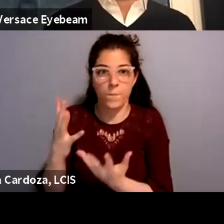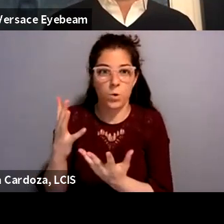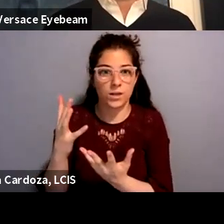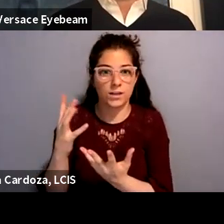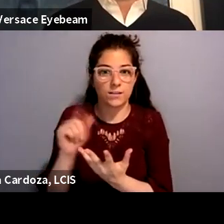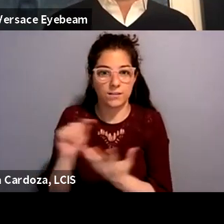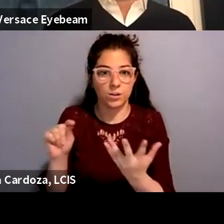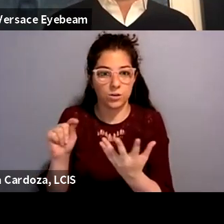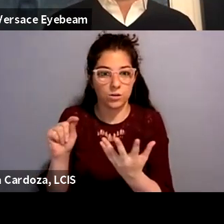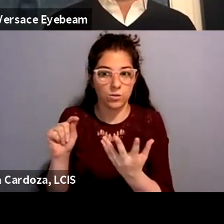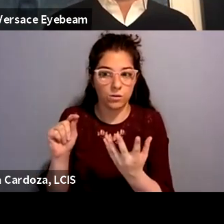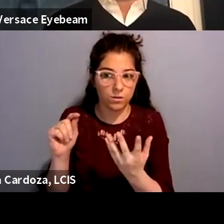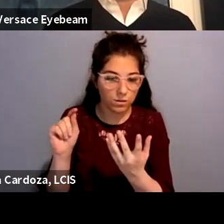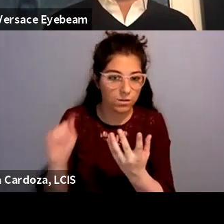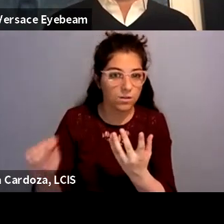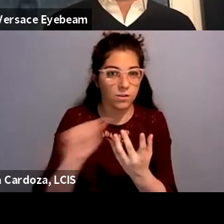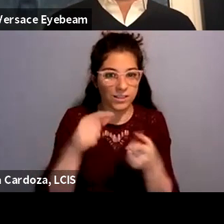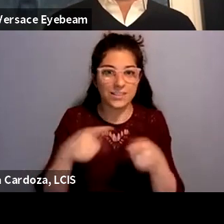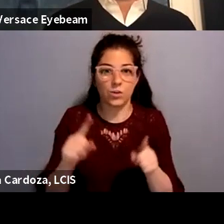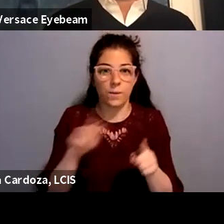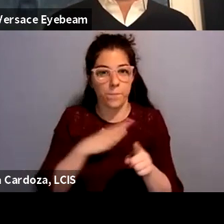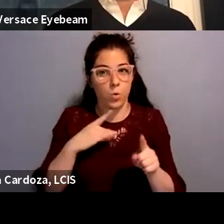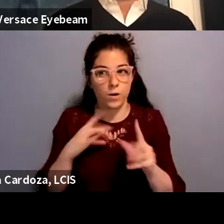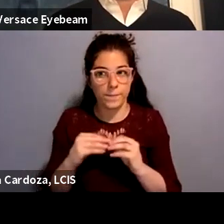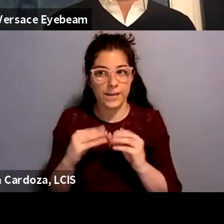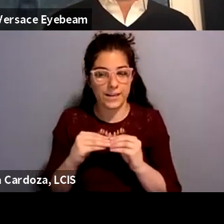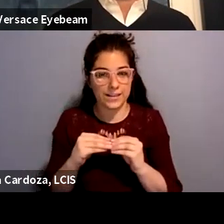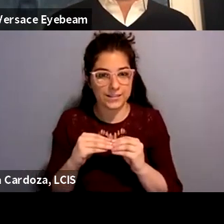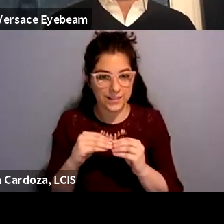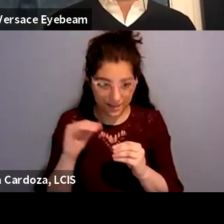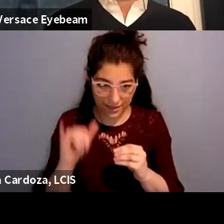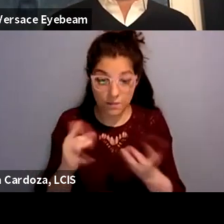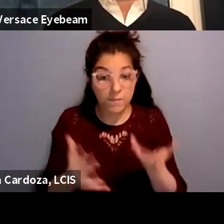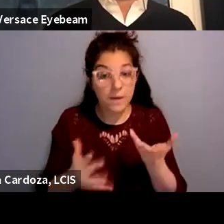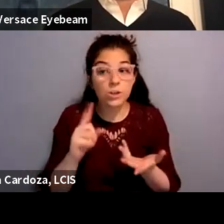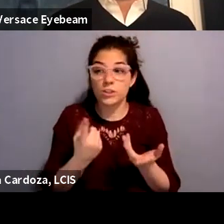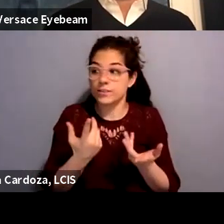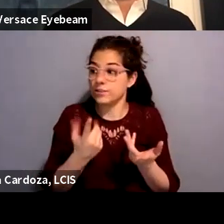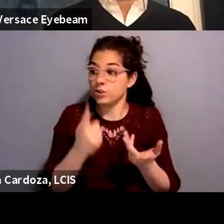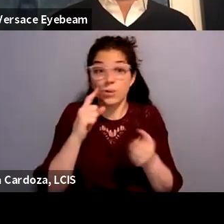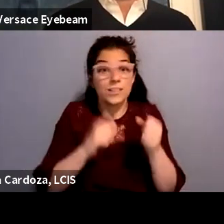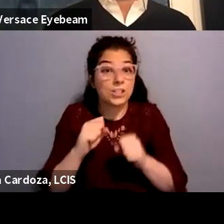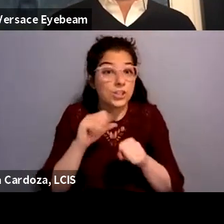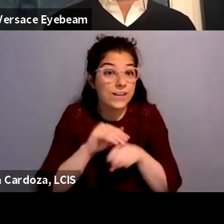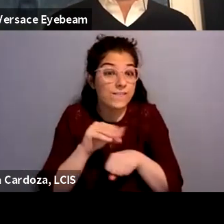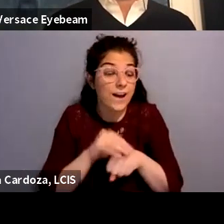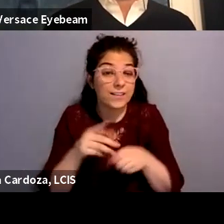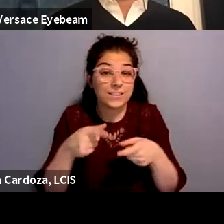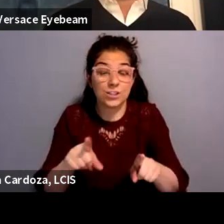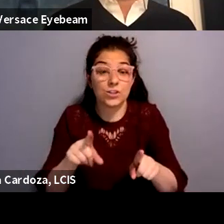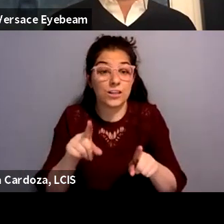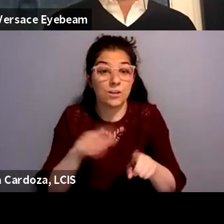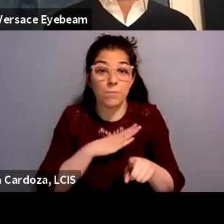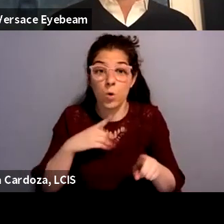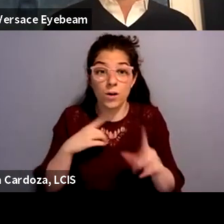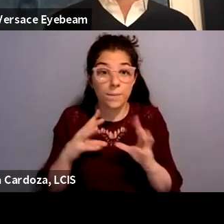that we're reporting out or reporting into during the board meetings, where you may just get strategic, you know, advice during the board